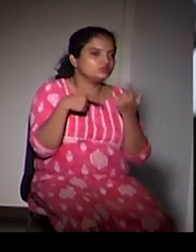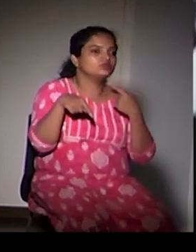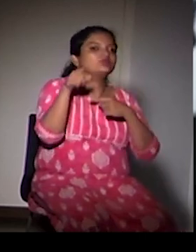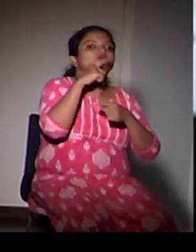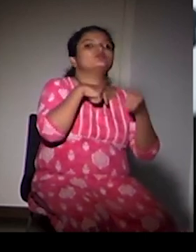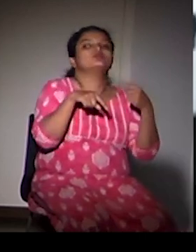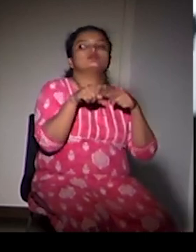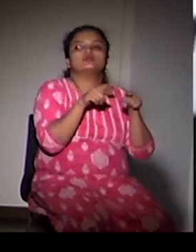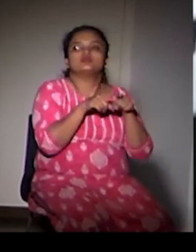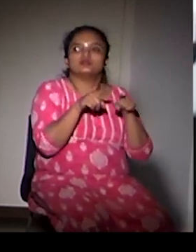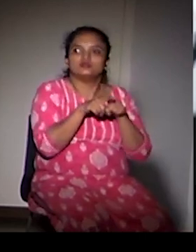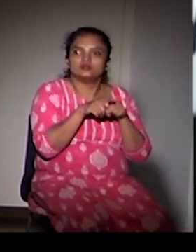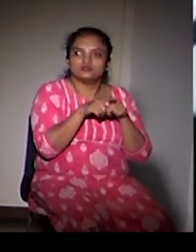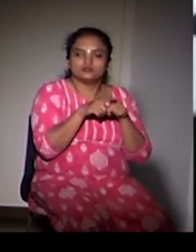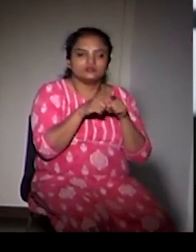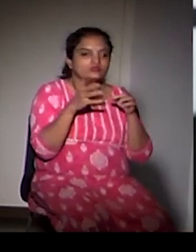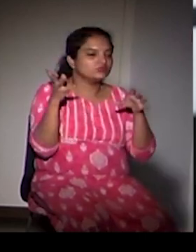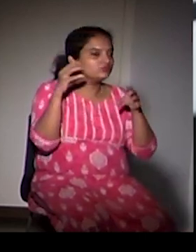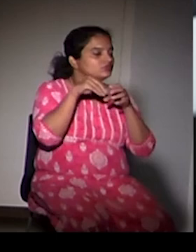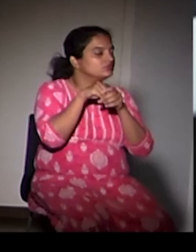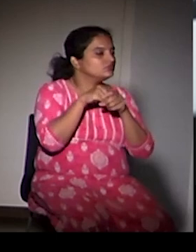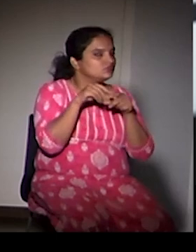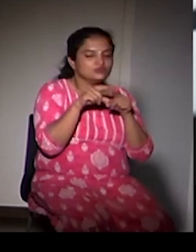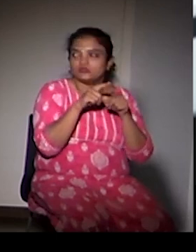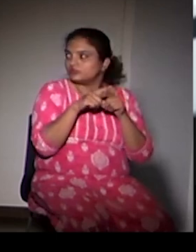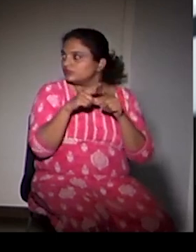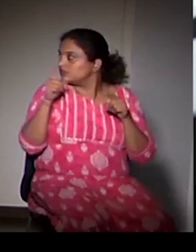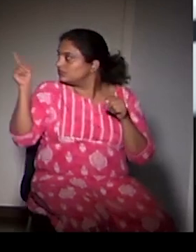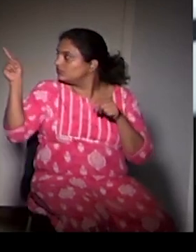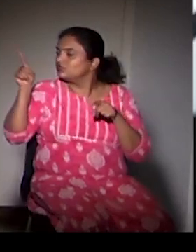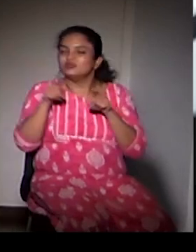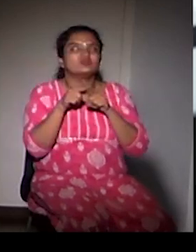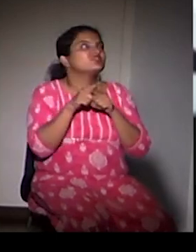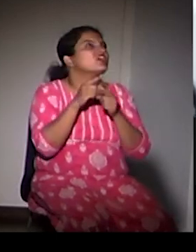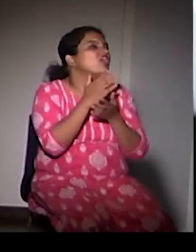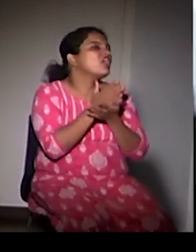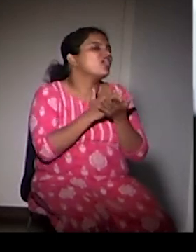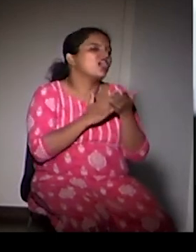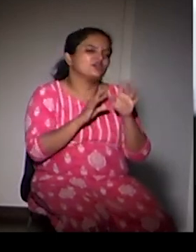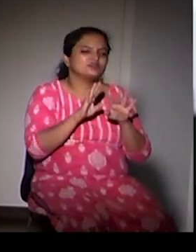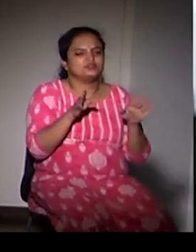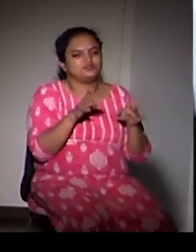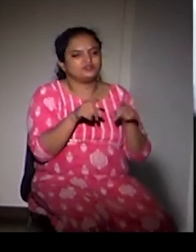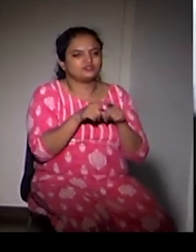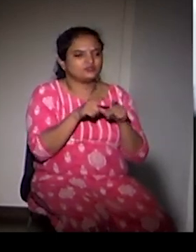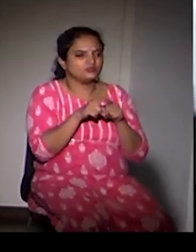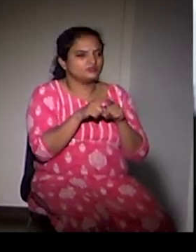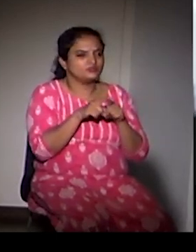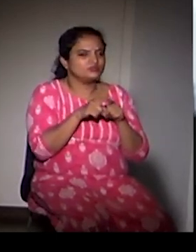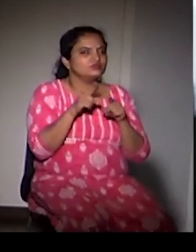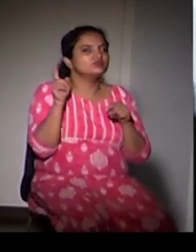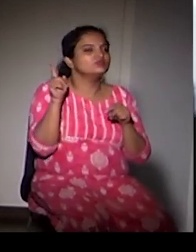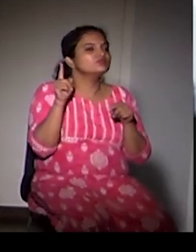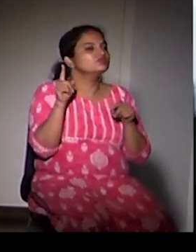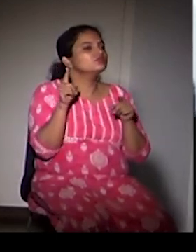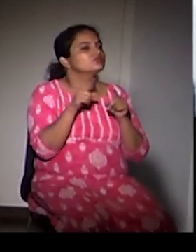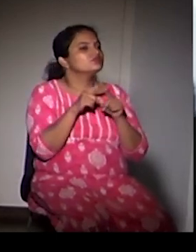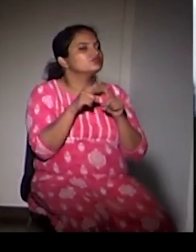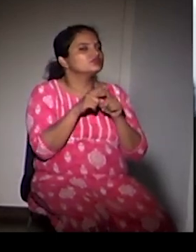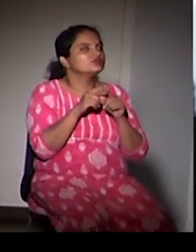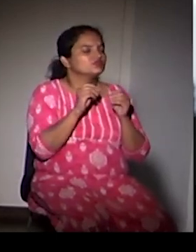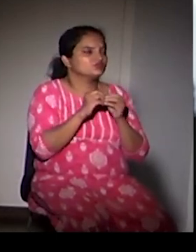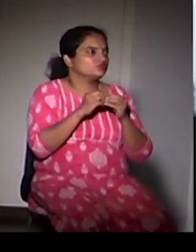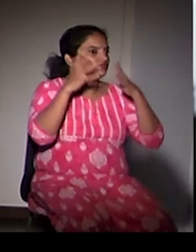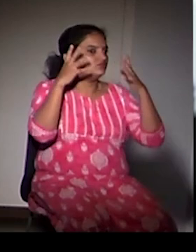it's all about the facade. This, of course, is only half of the building because it blew up in an